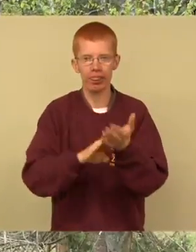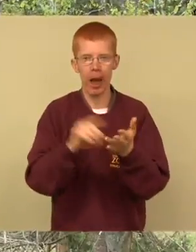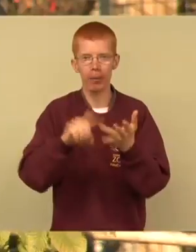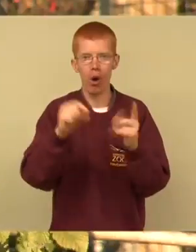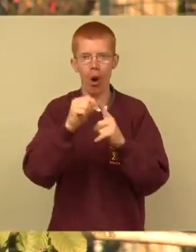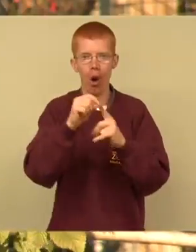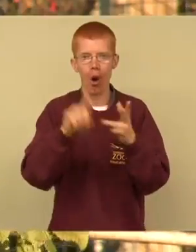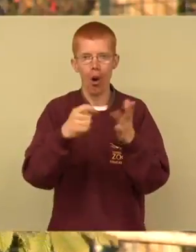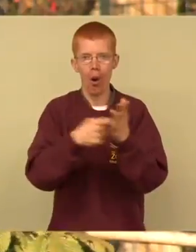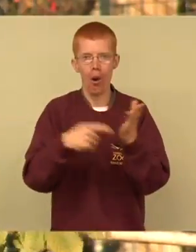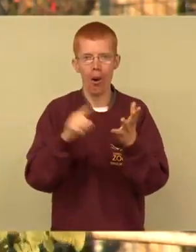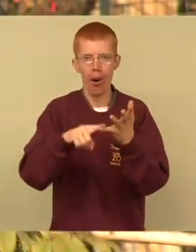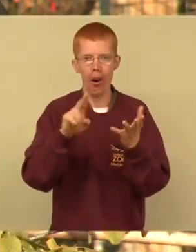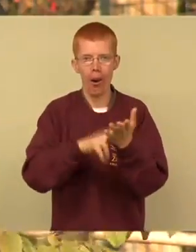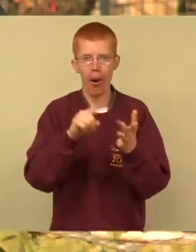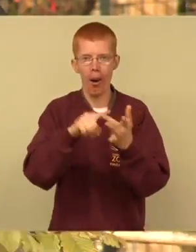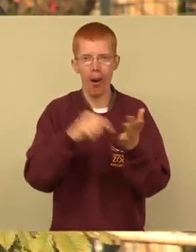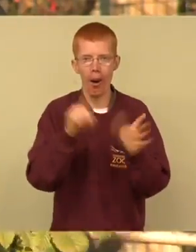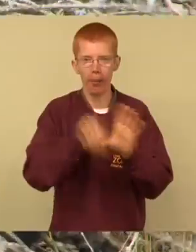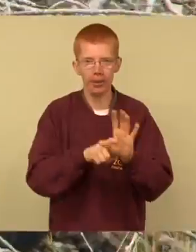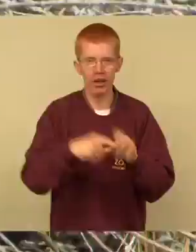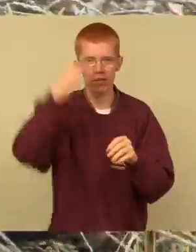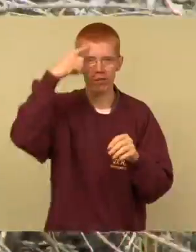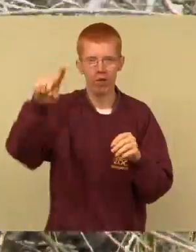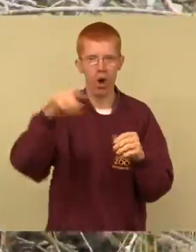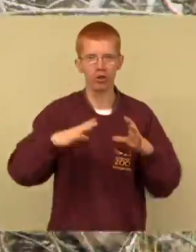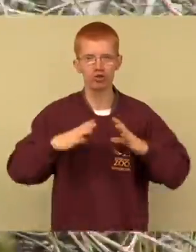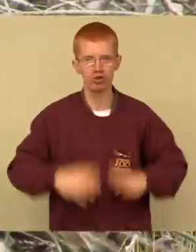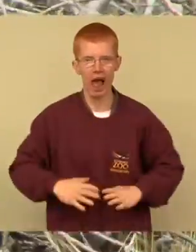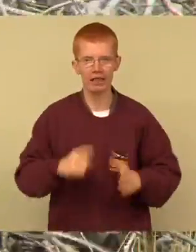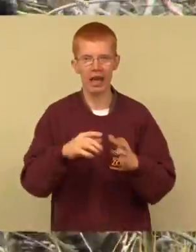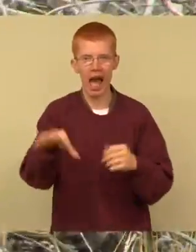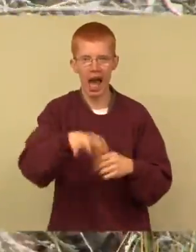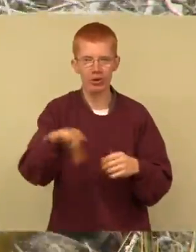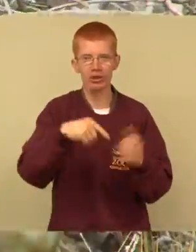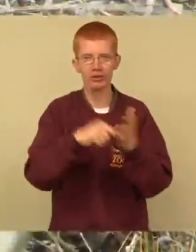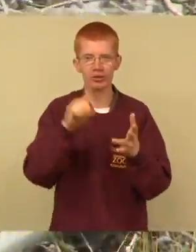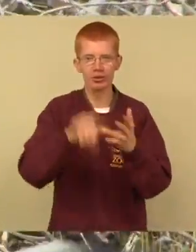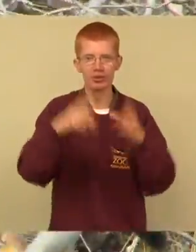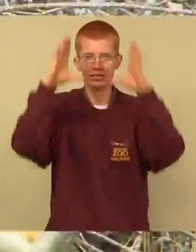interactions that we see are very positive, very playful, and very affiliative.